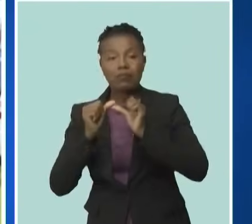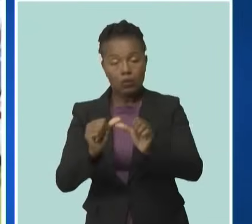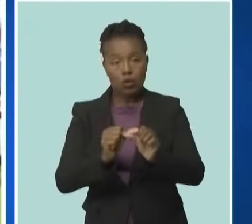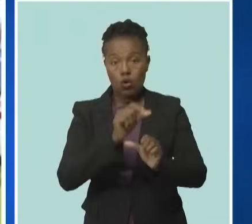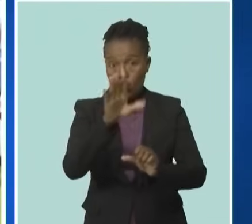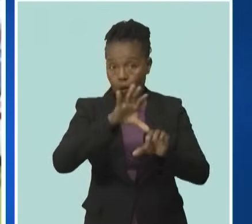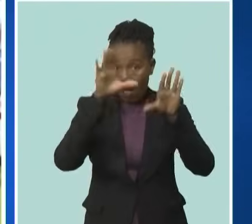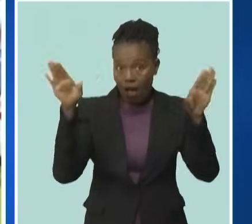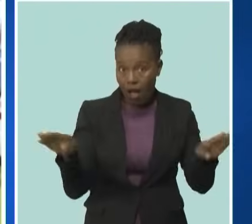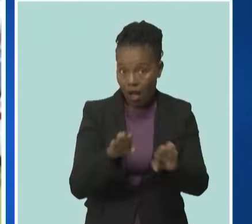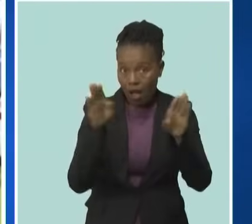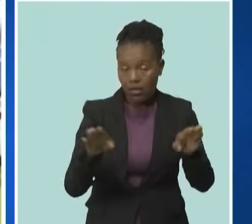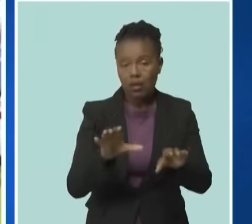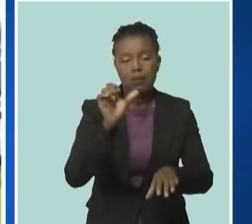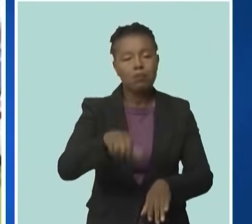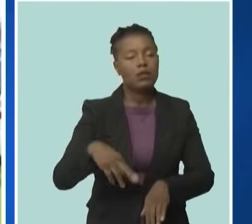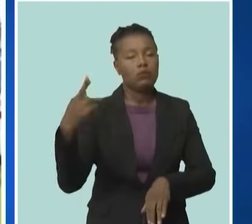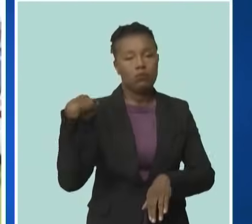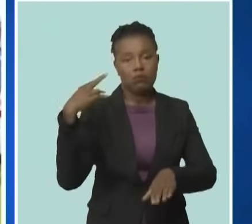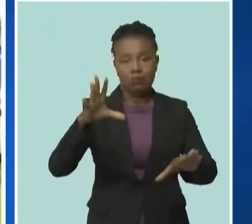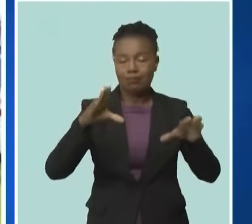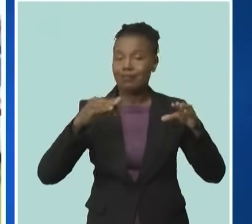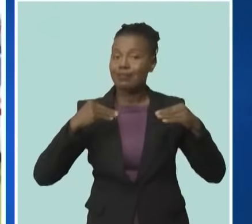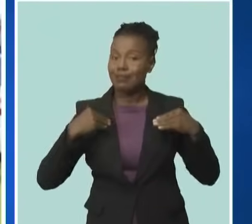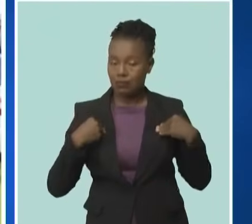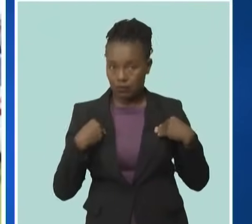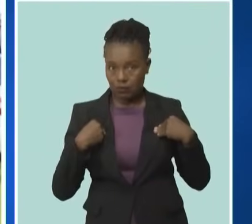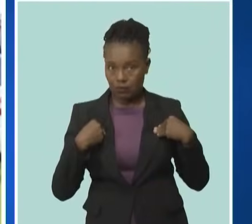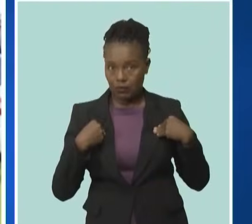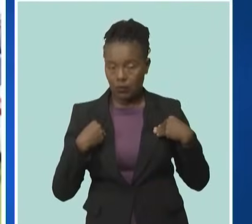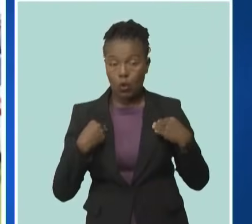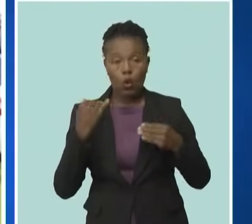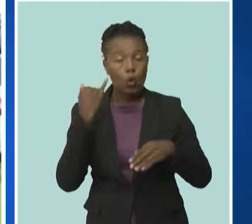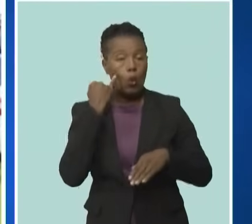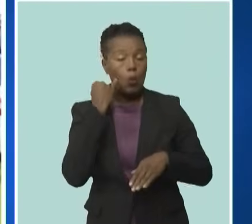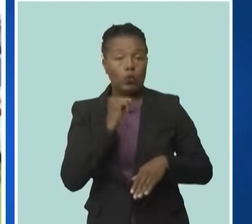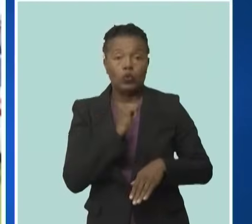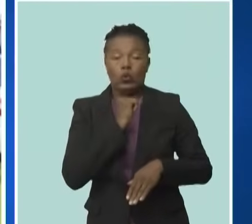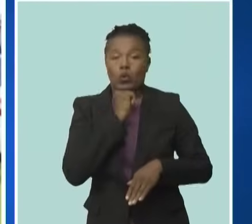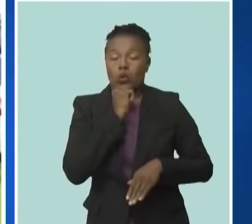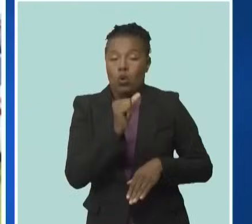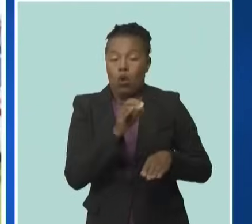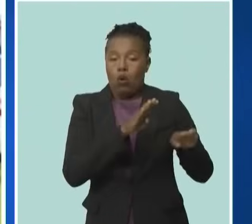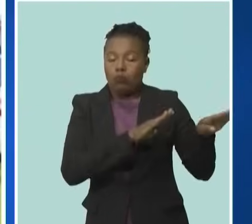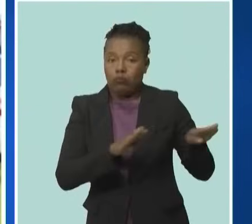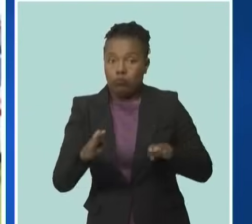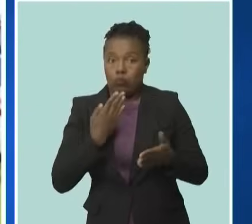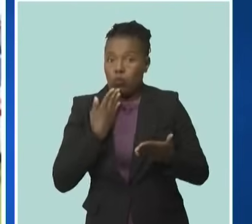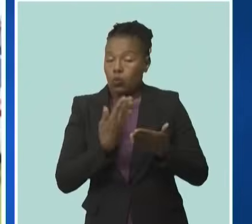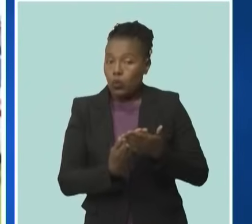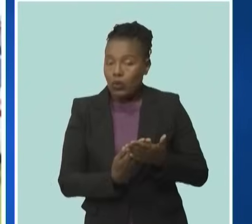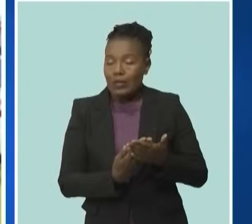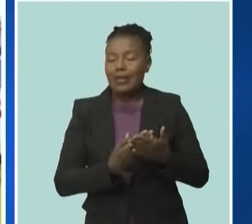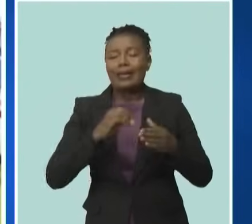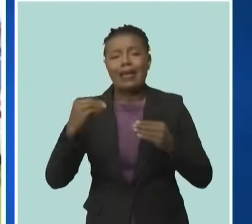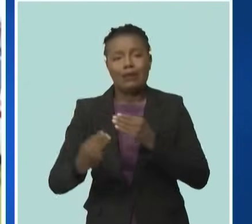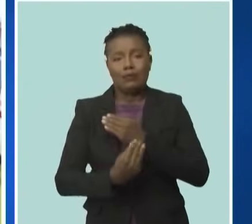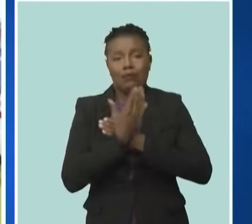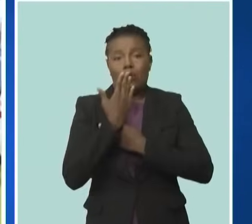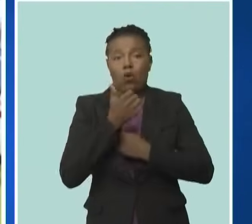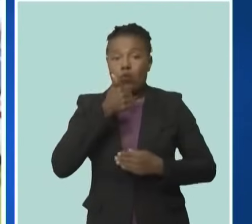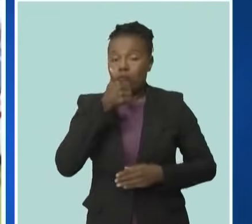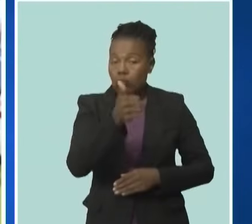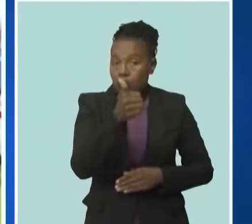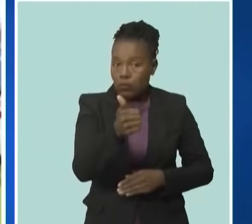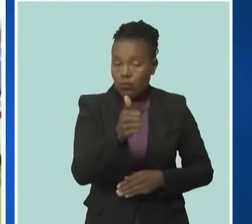actions, and understand that negligence or misconduct can have severe repercussions not only for